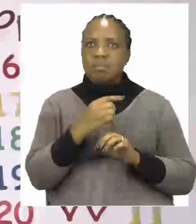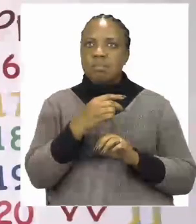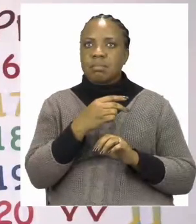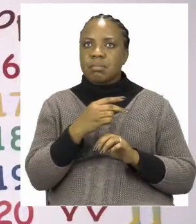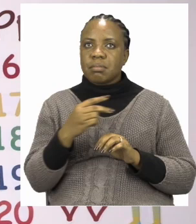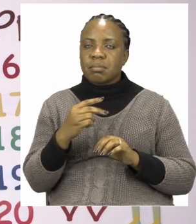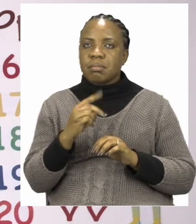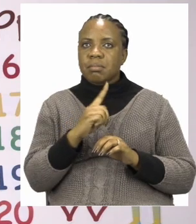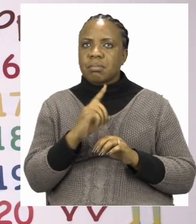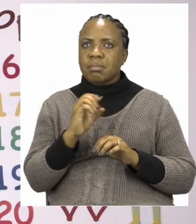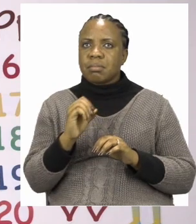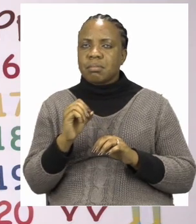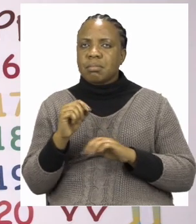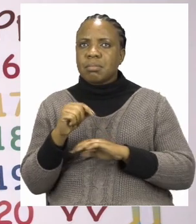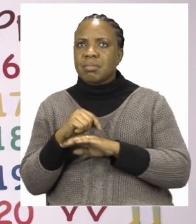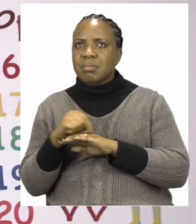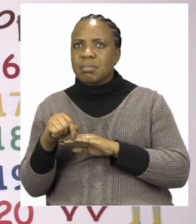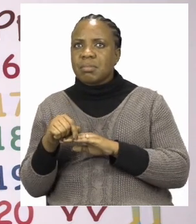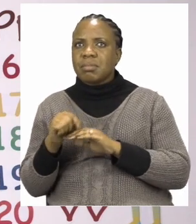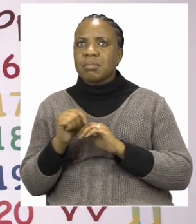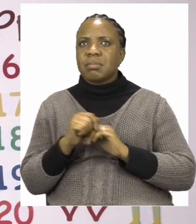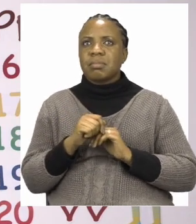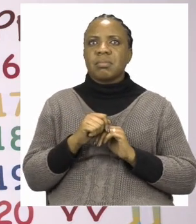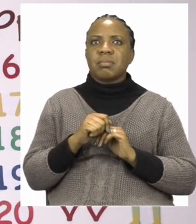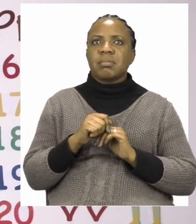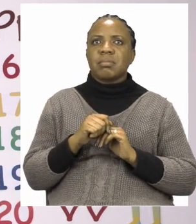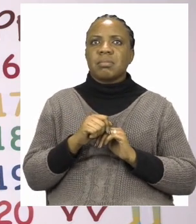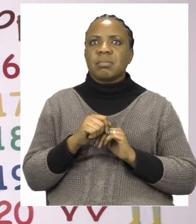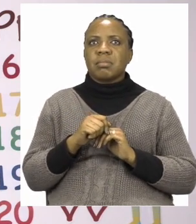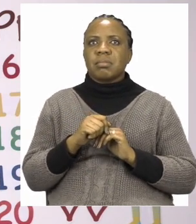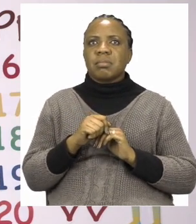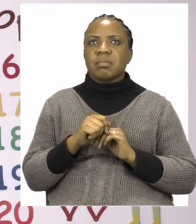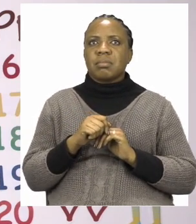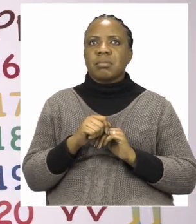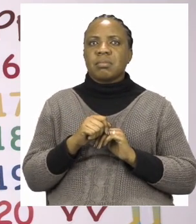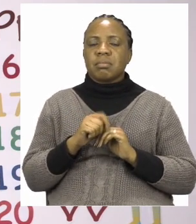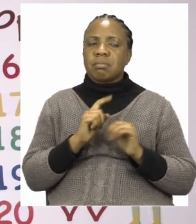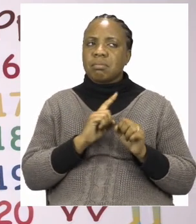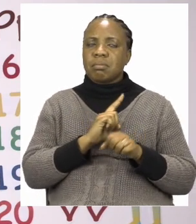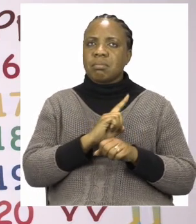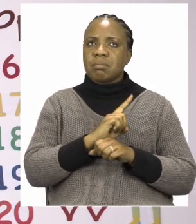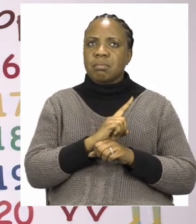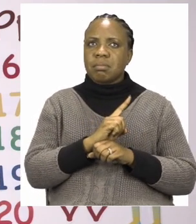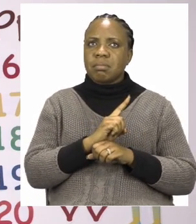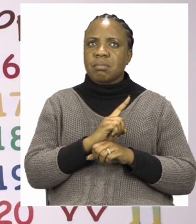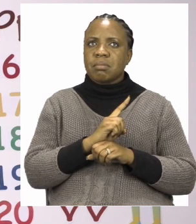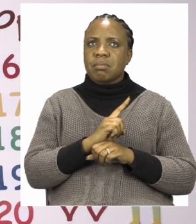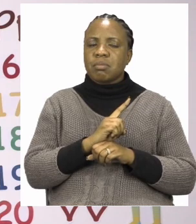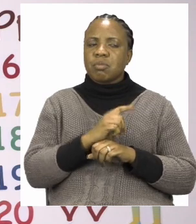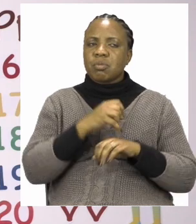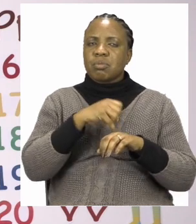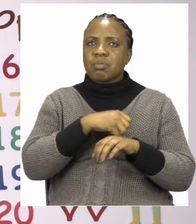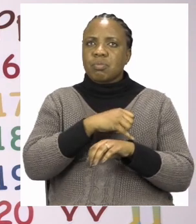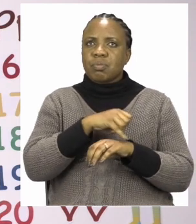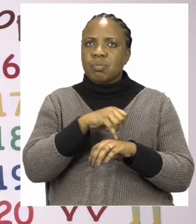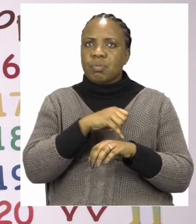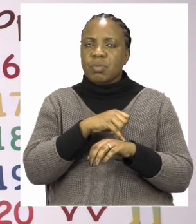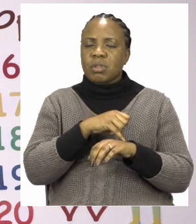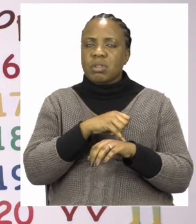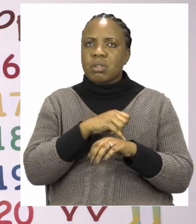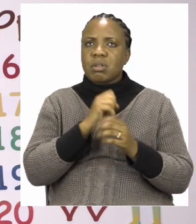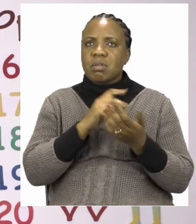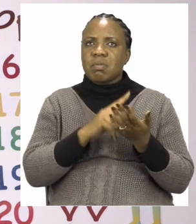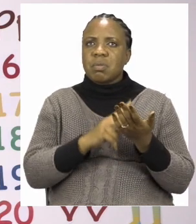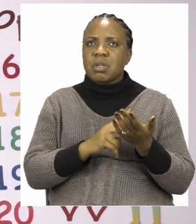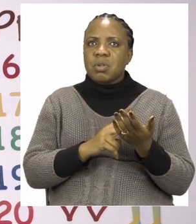dash, the same one that is on the board, we are going to first make our place values sit on top